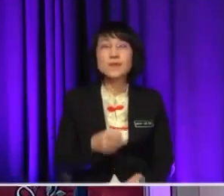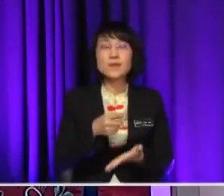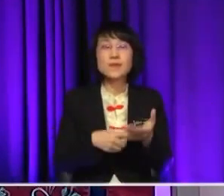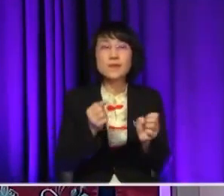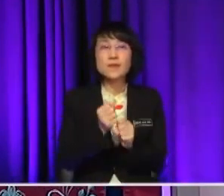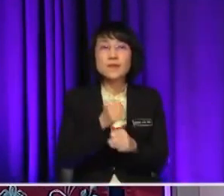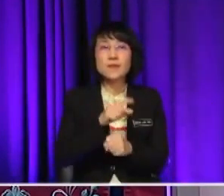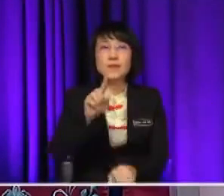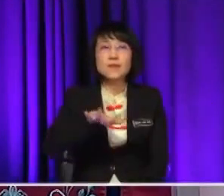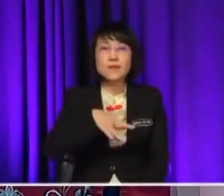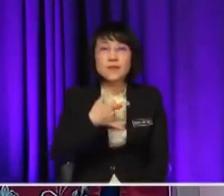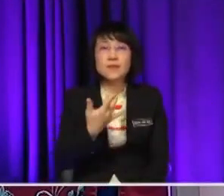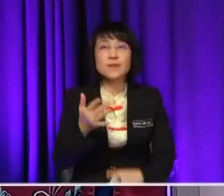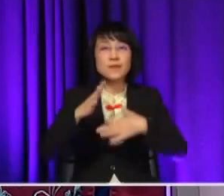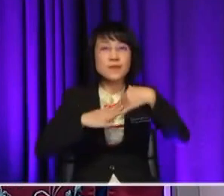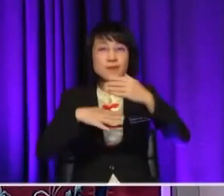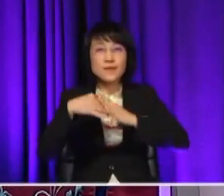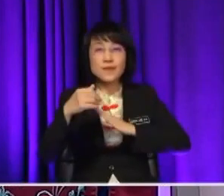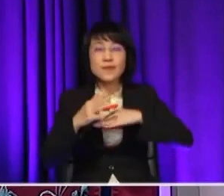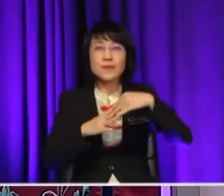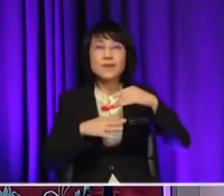that it's comfortable?